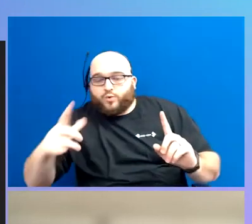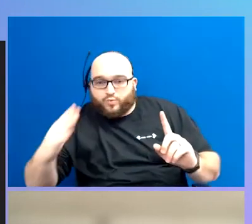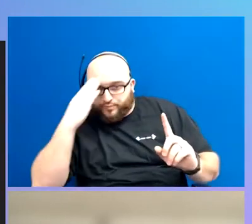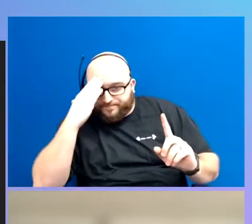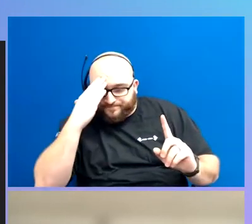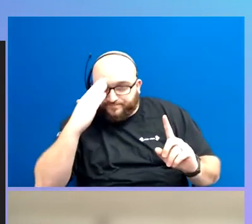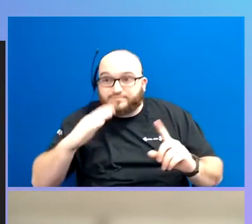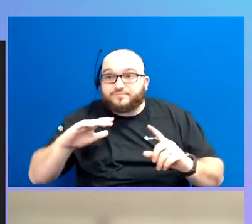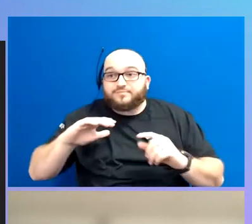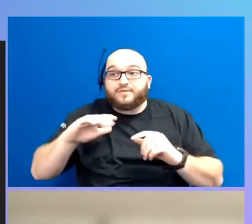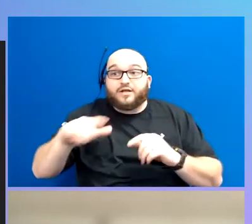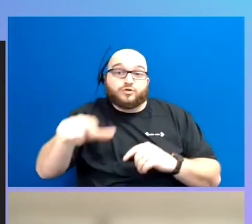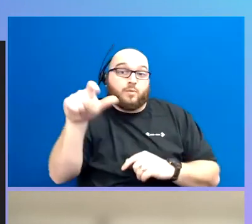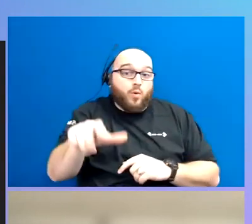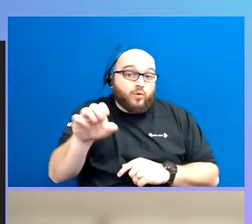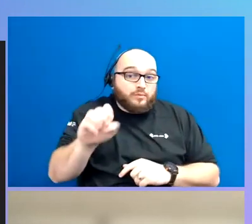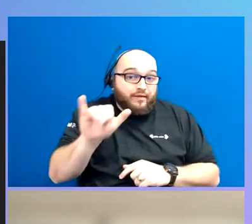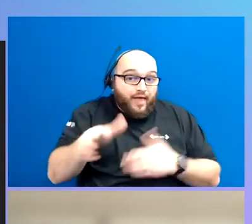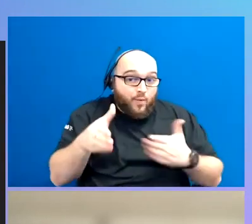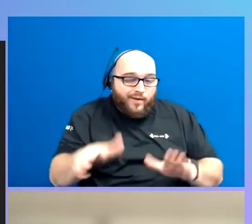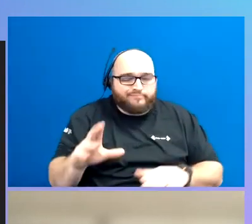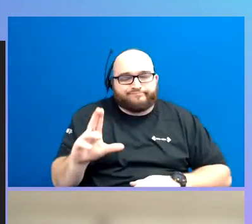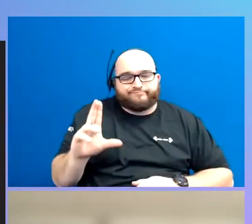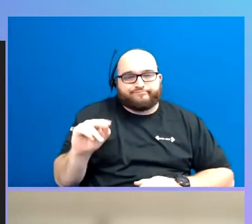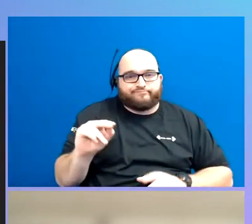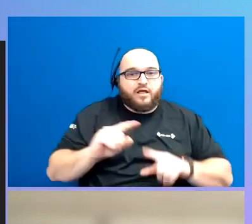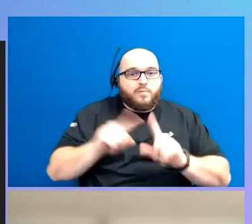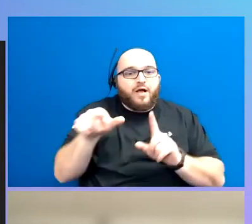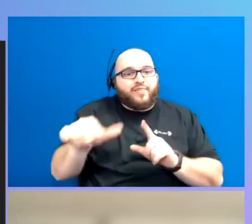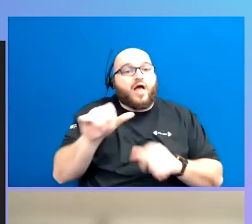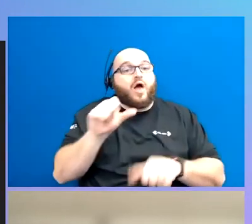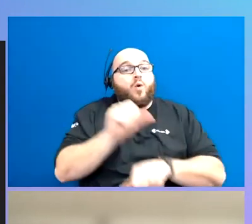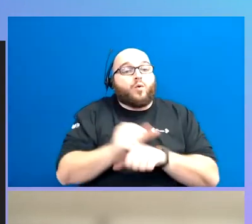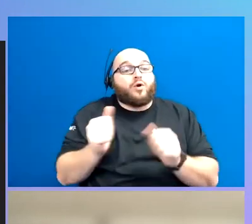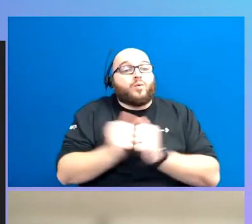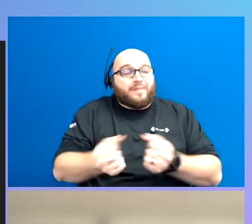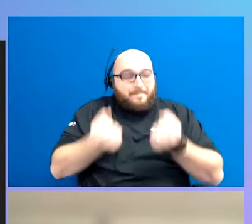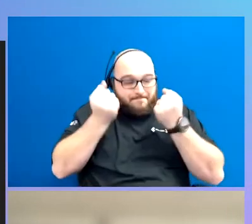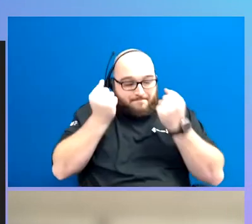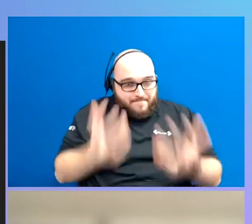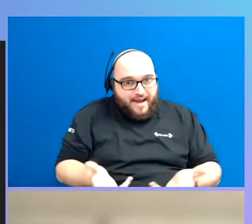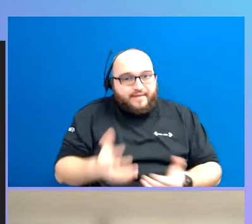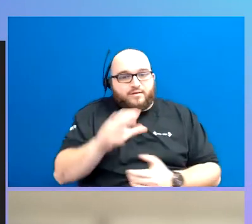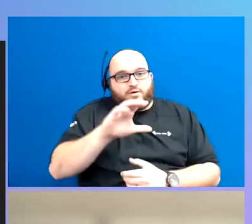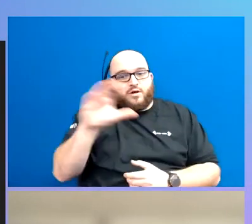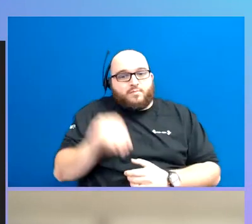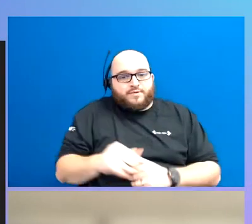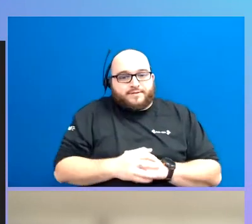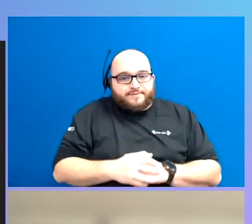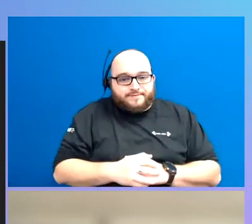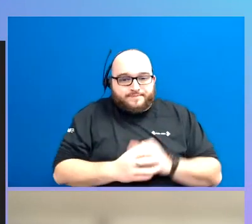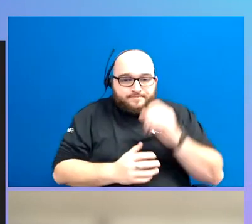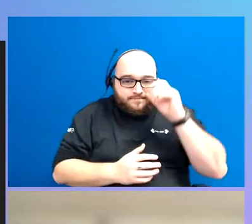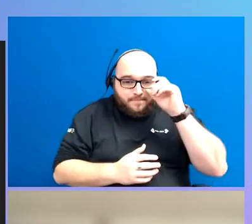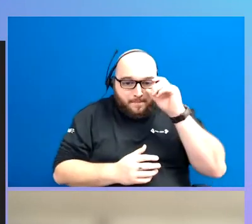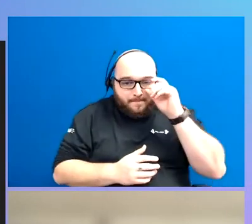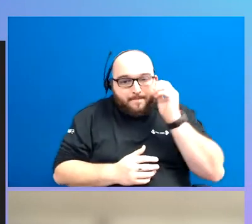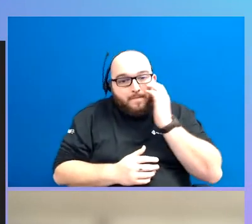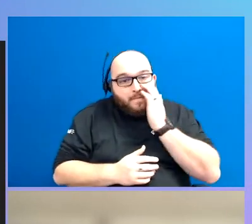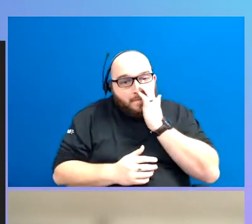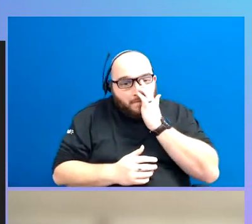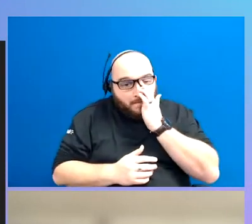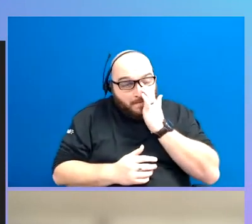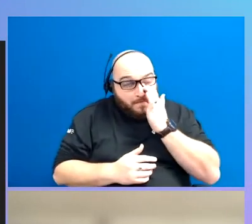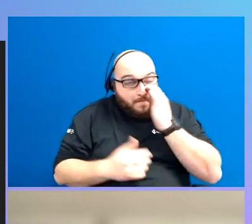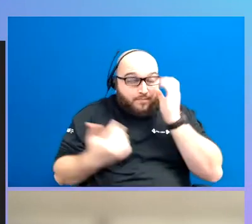should be, but in reality, I've worked in a number of corporates. That's how it is. We also have legacy platforms. So